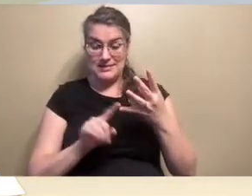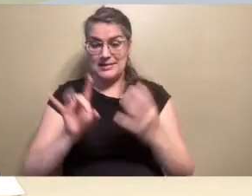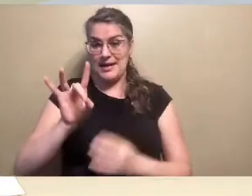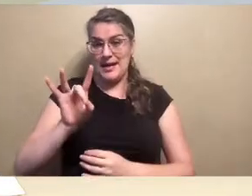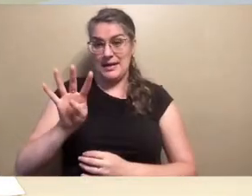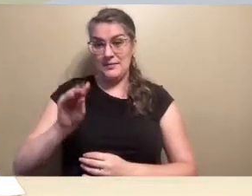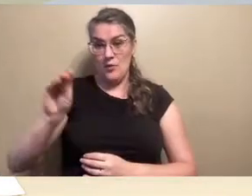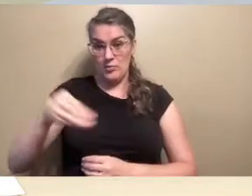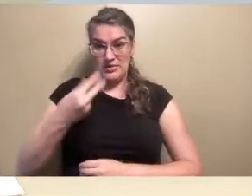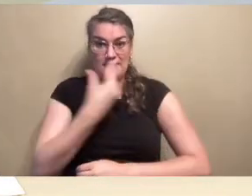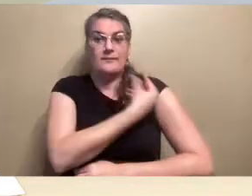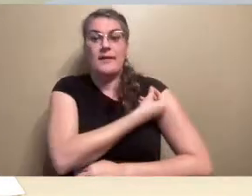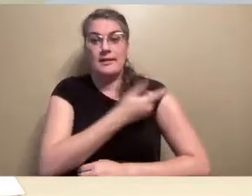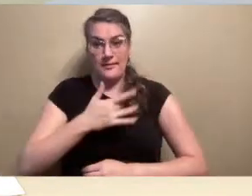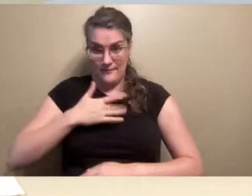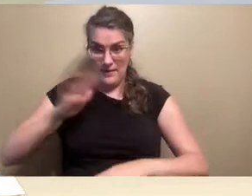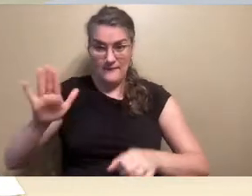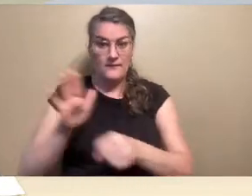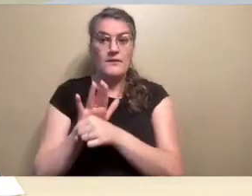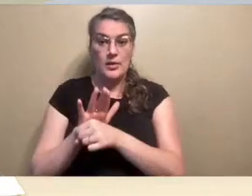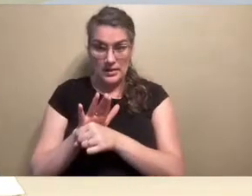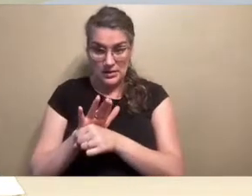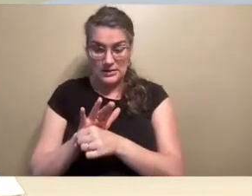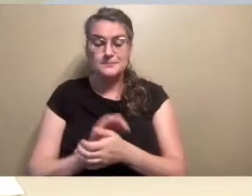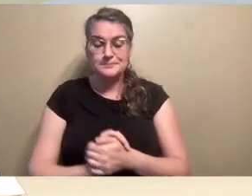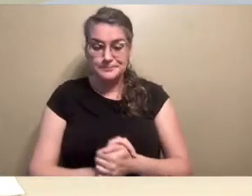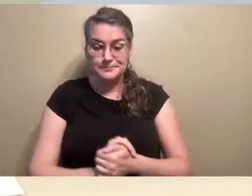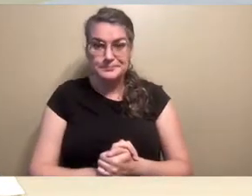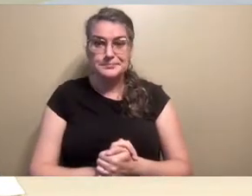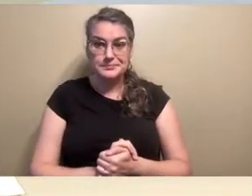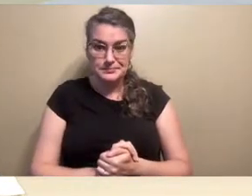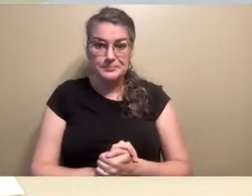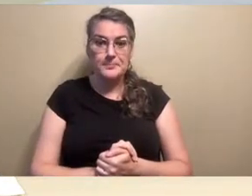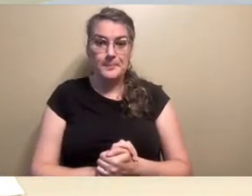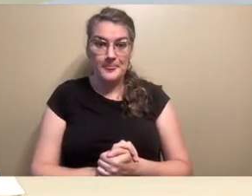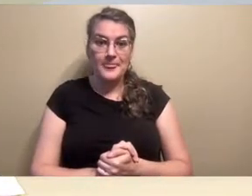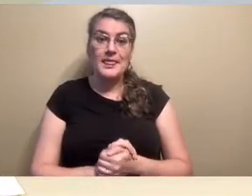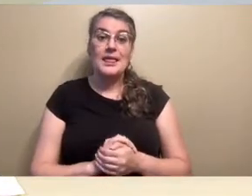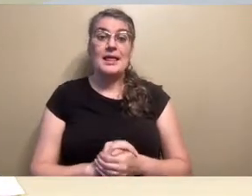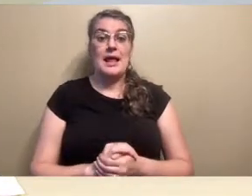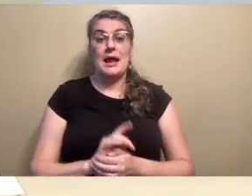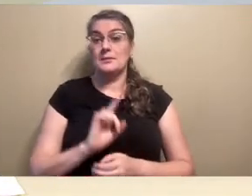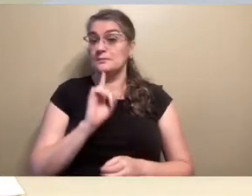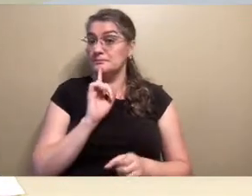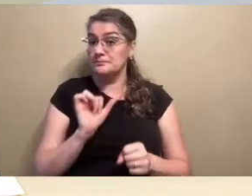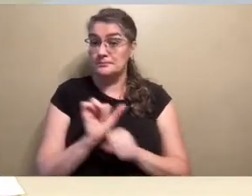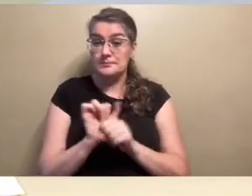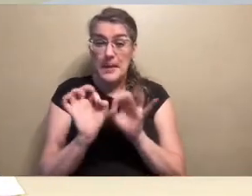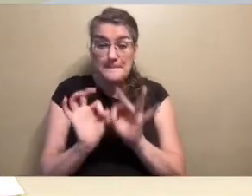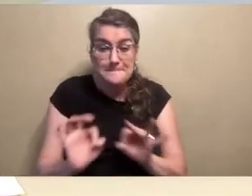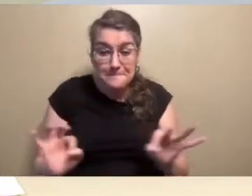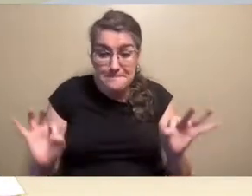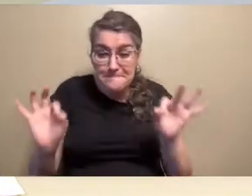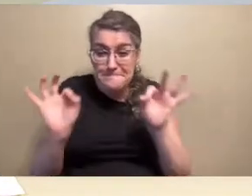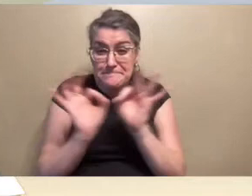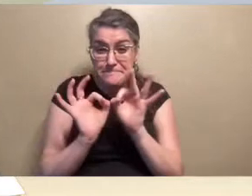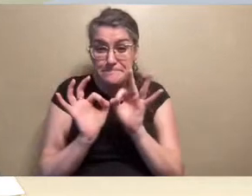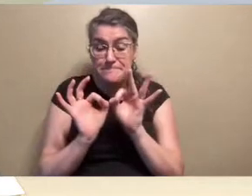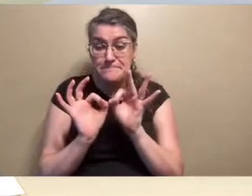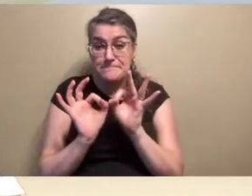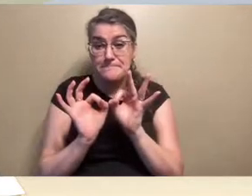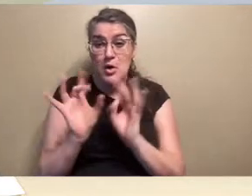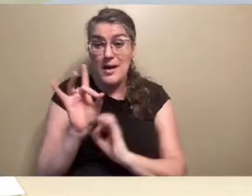mentioned, last time and this time, I think it's going to be important that we achieve an even higher rate of